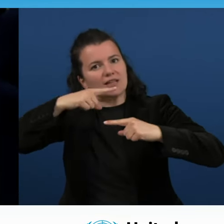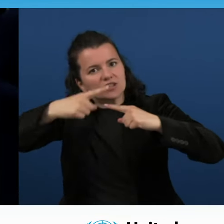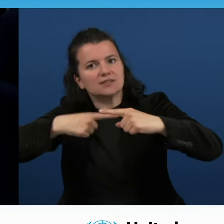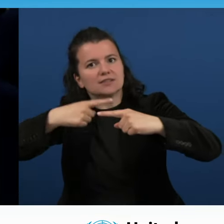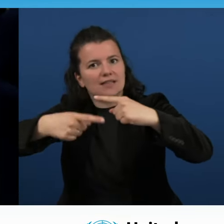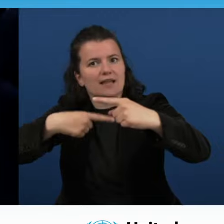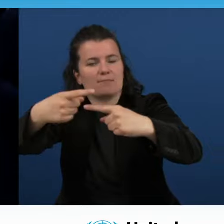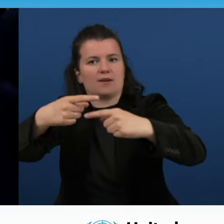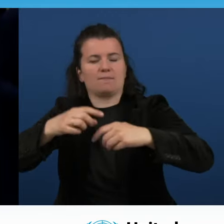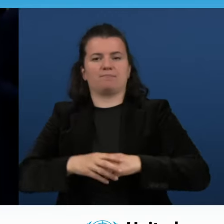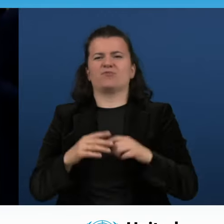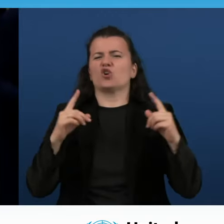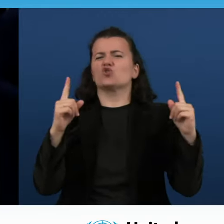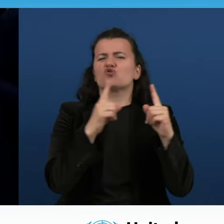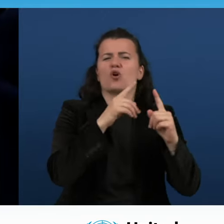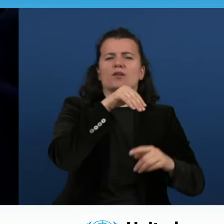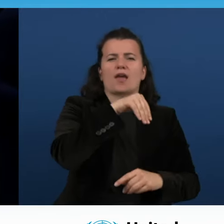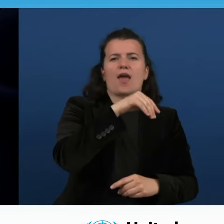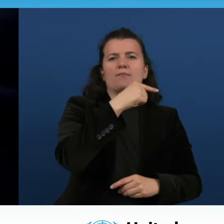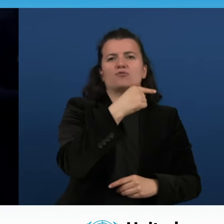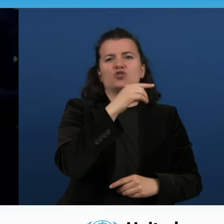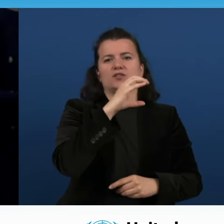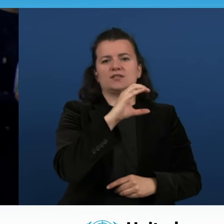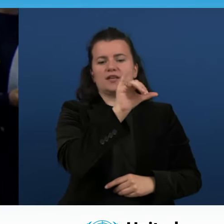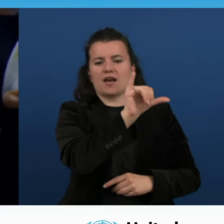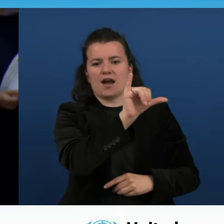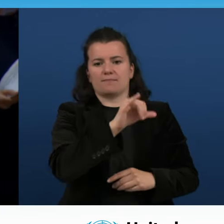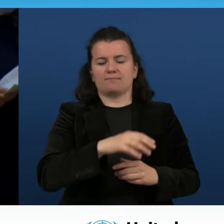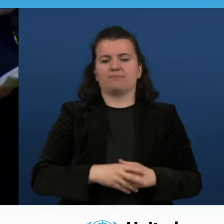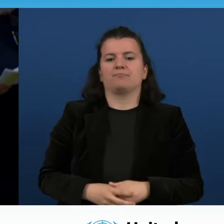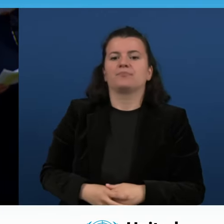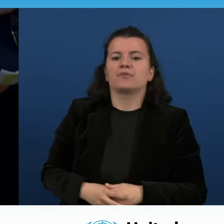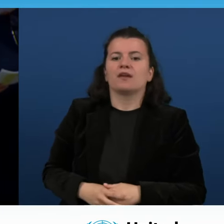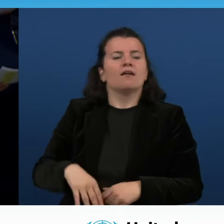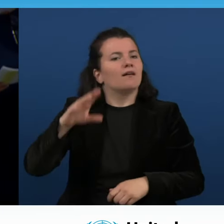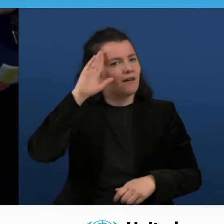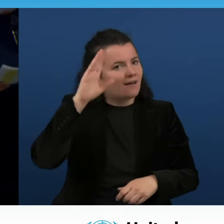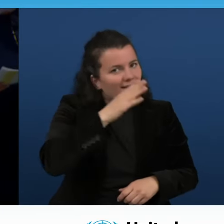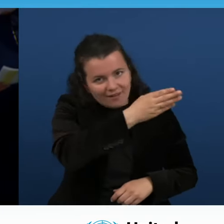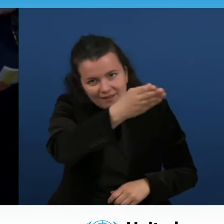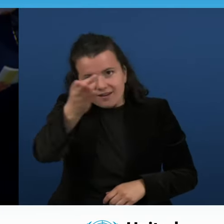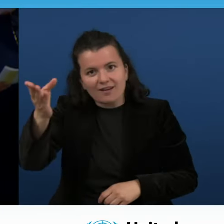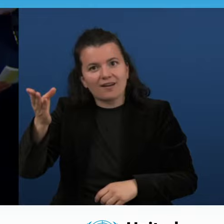My advocacy has brought me to platforms like World Bank Youth Summit to high-level